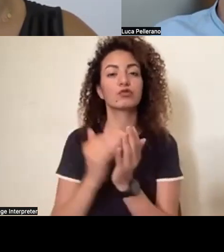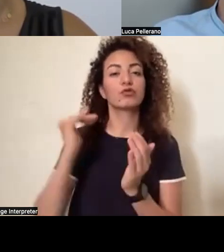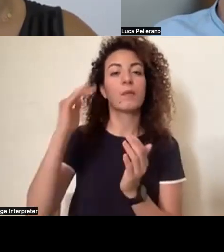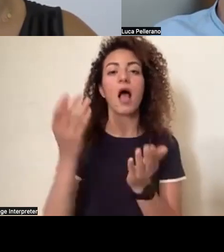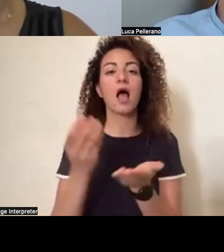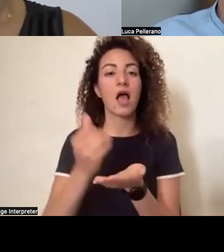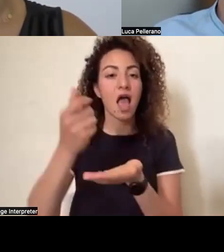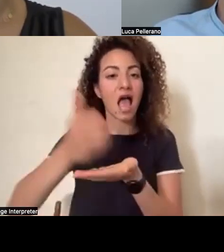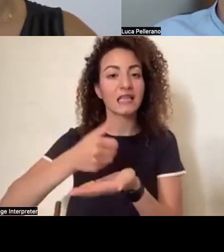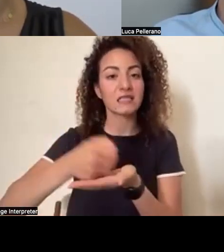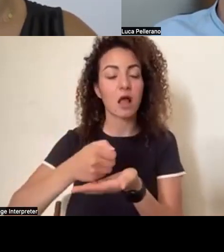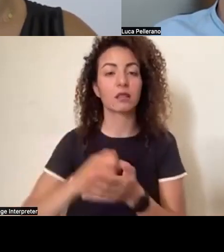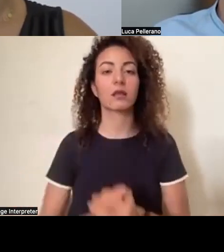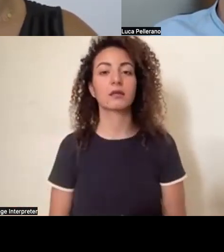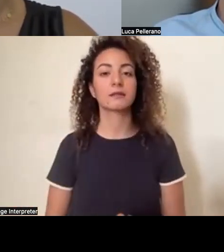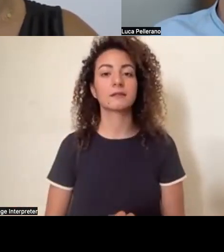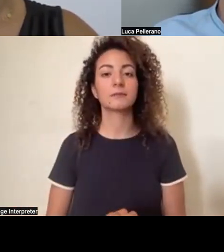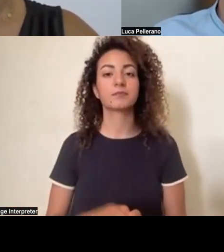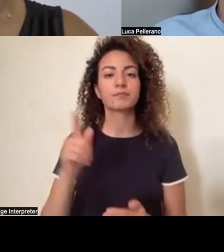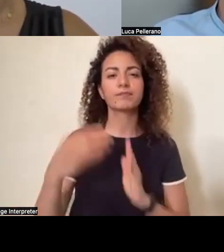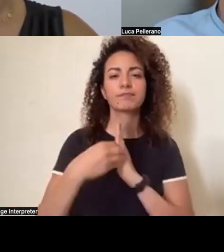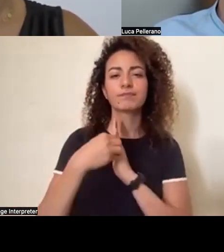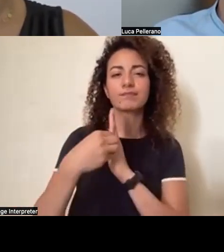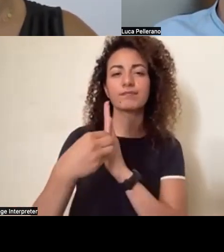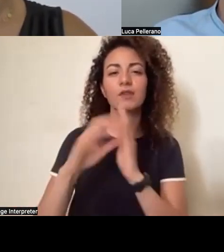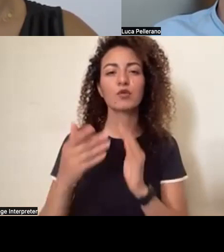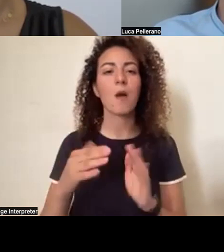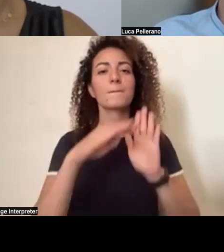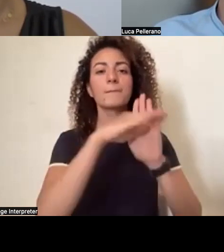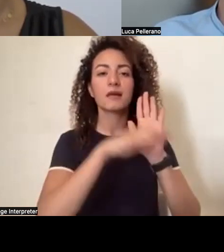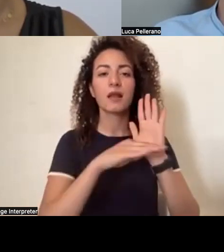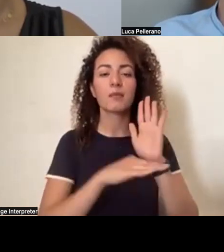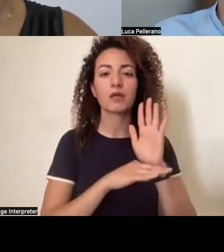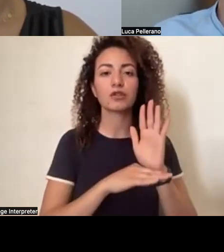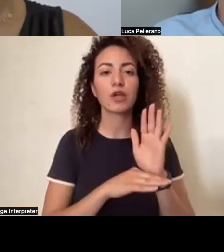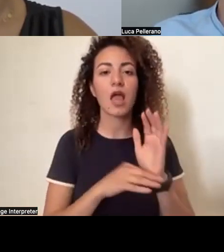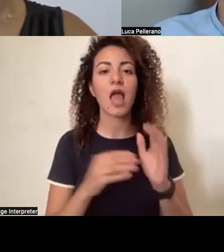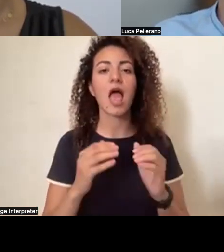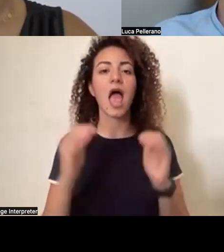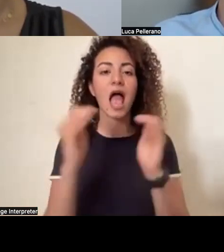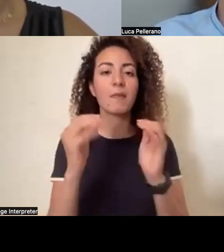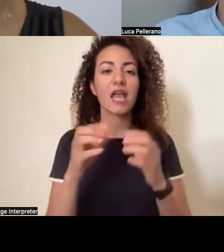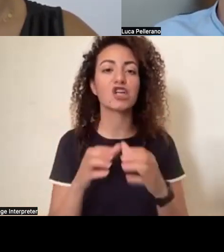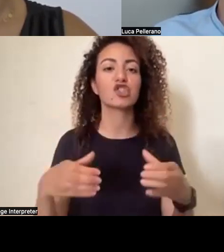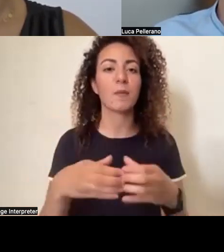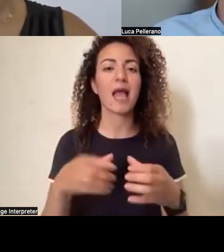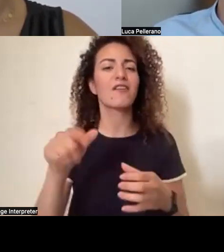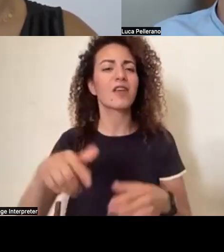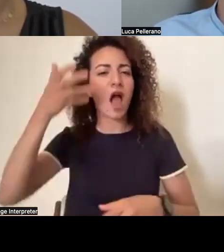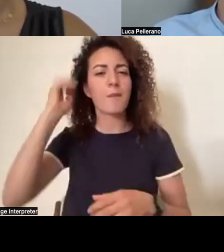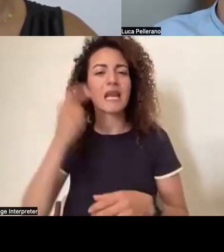Reform Initiative, leading ARI's social protection program. She has 8 years of experience working with CSOs,